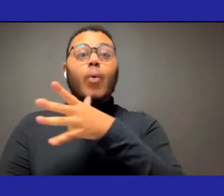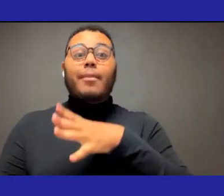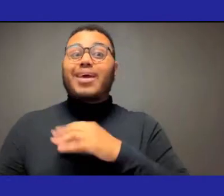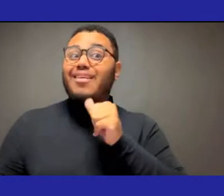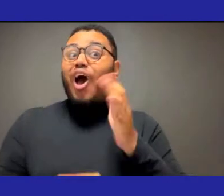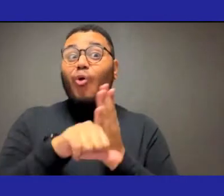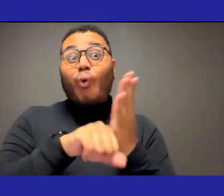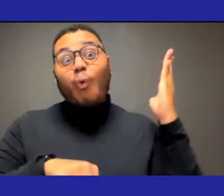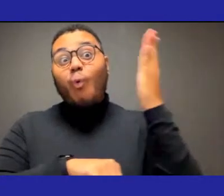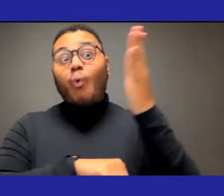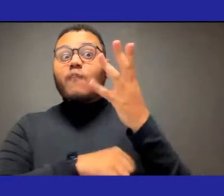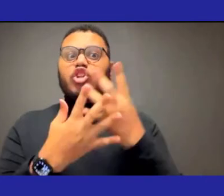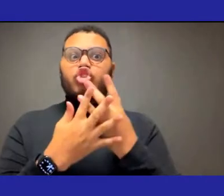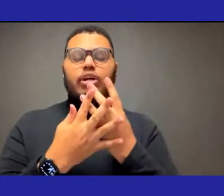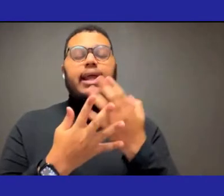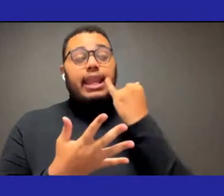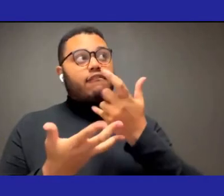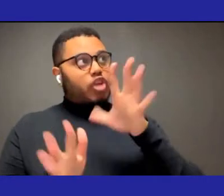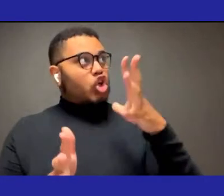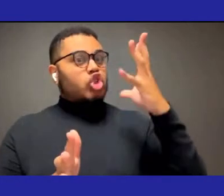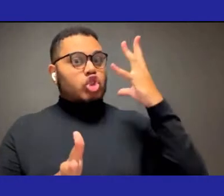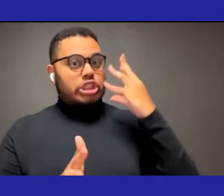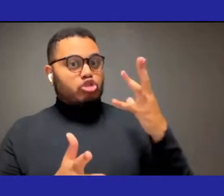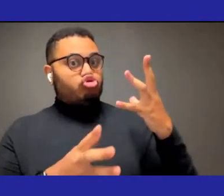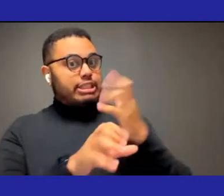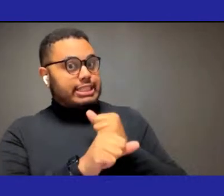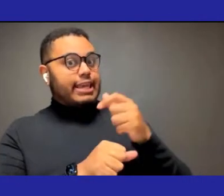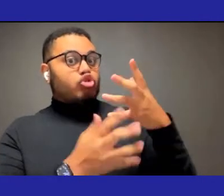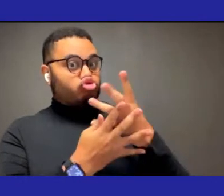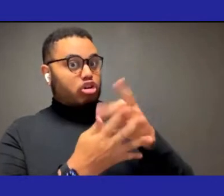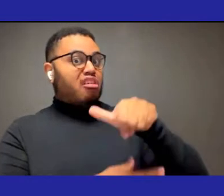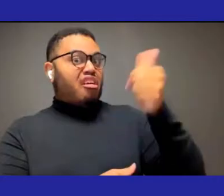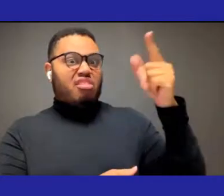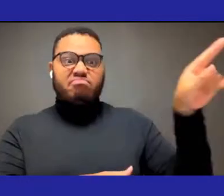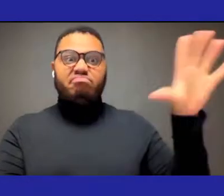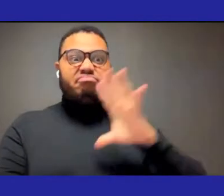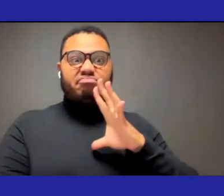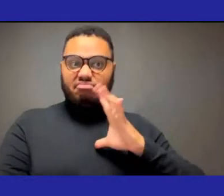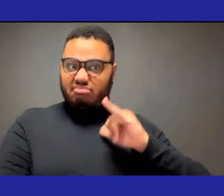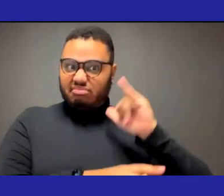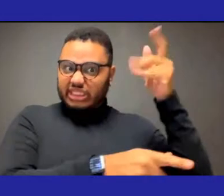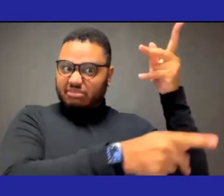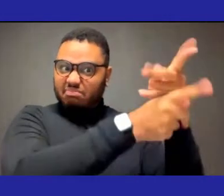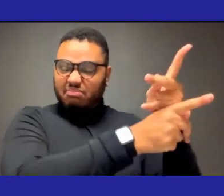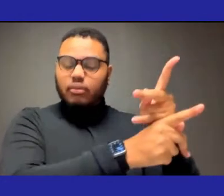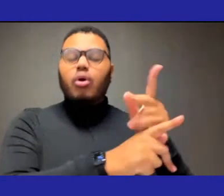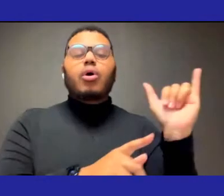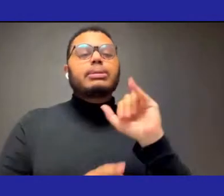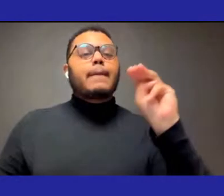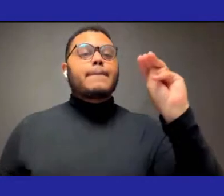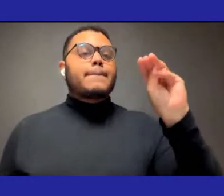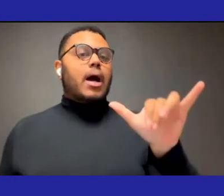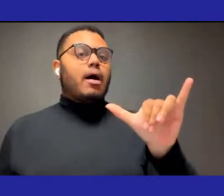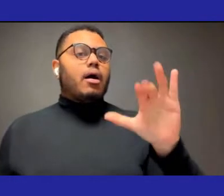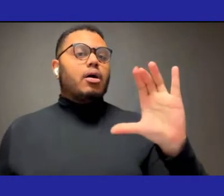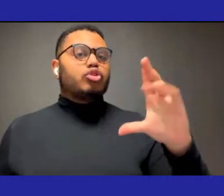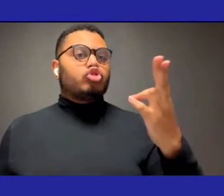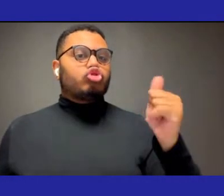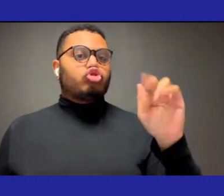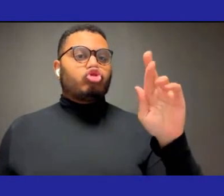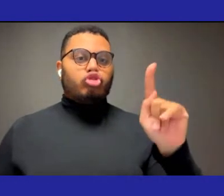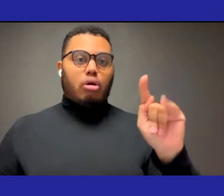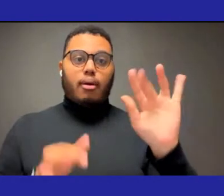they've achieved a screening elsewhere. We're also working to ensure through MyChart messaging that the message gets across. And we do